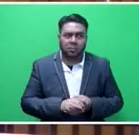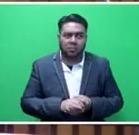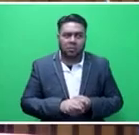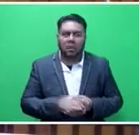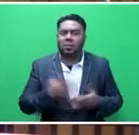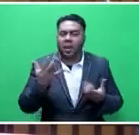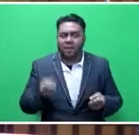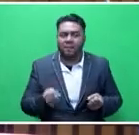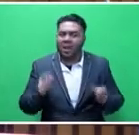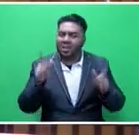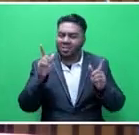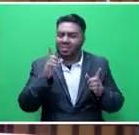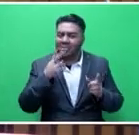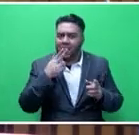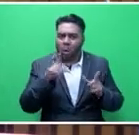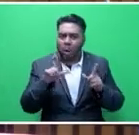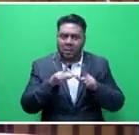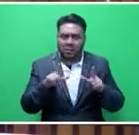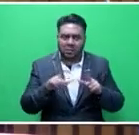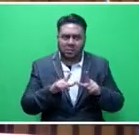have to get a tobacco license too.